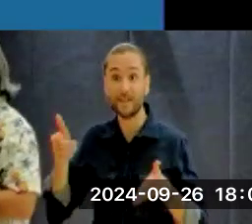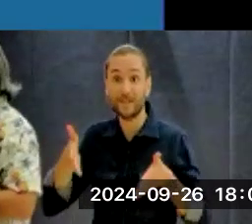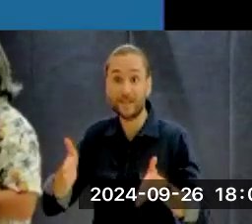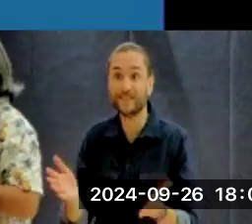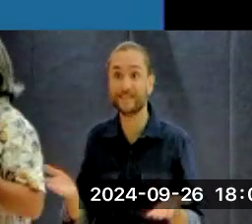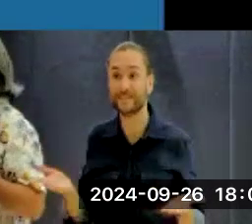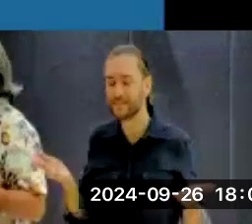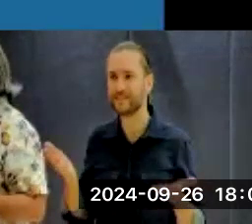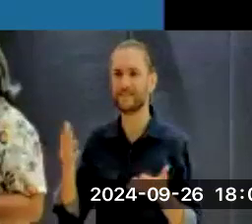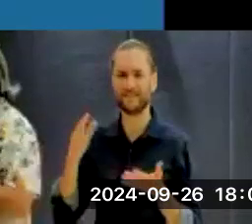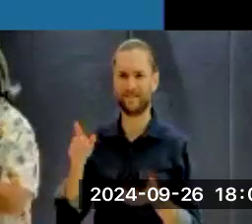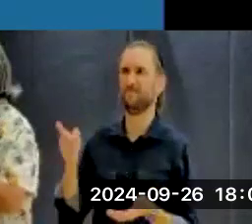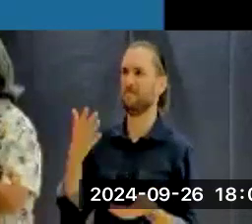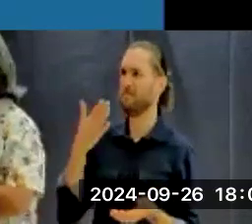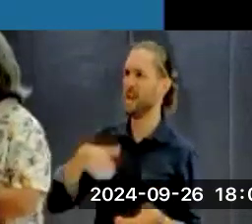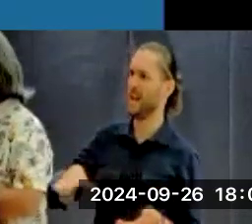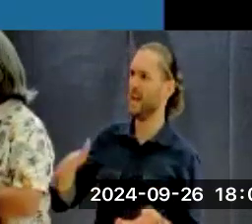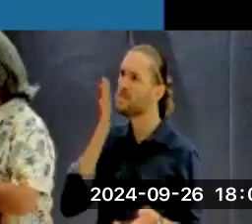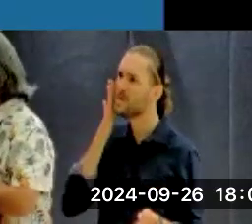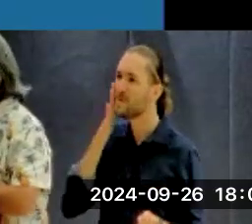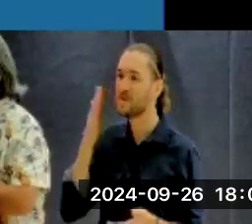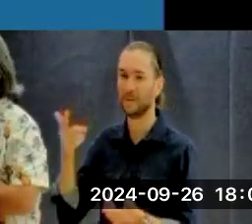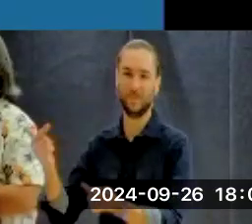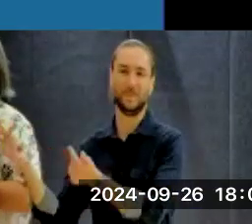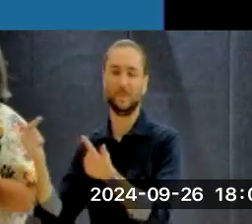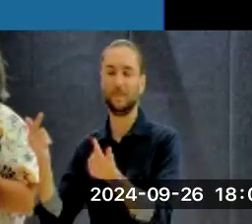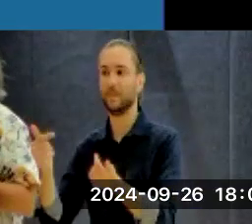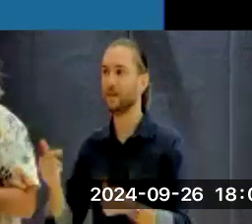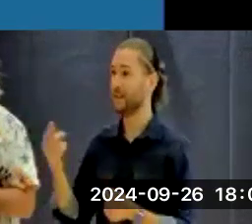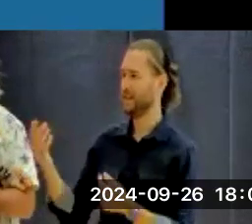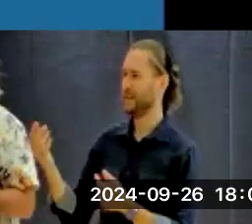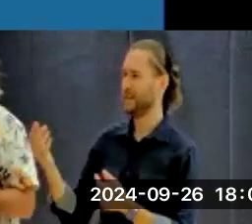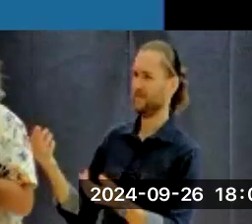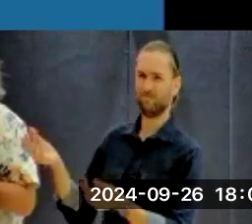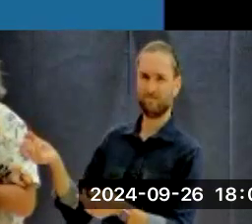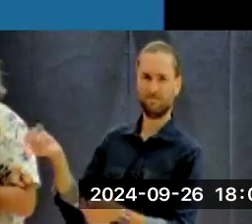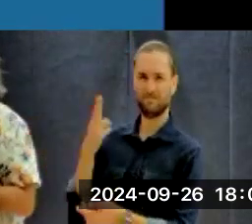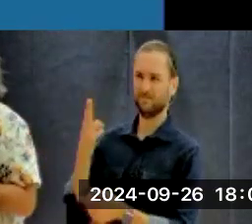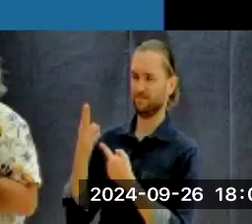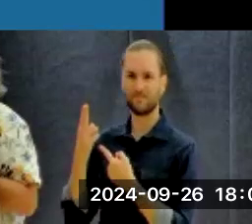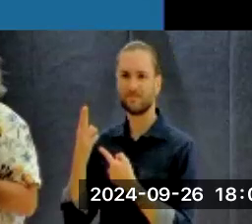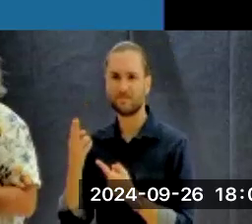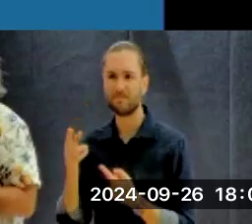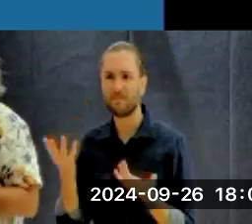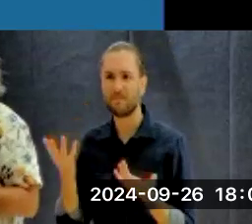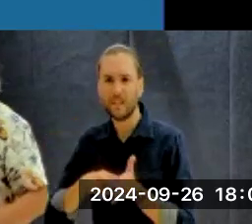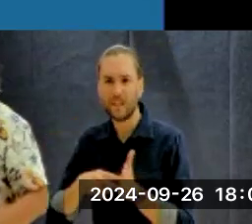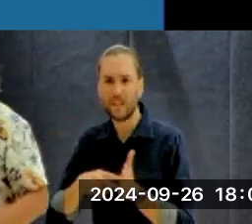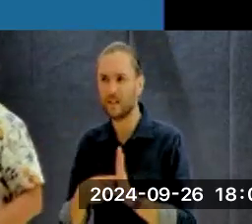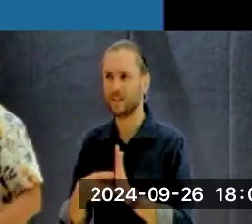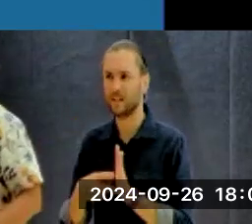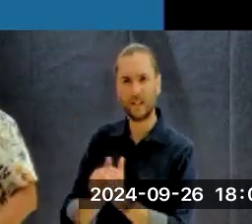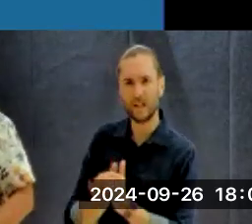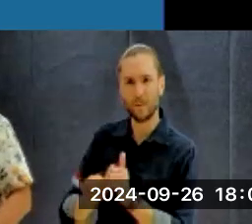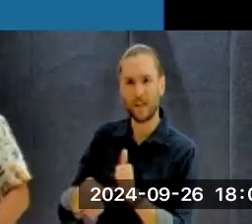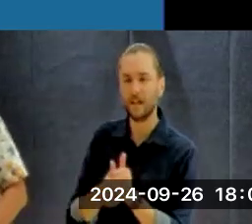Were you just in a bad mood? And it's very hard to identify, but there is this growing climate. And when I was